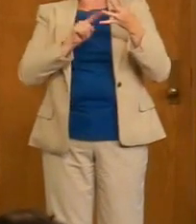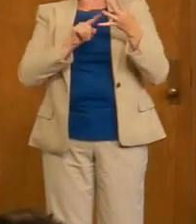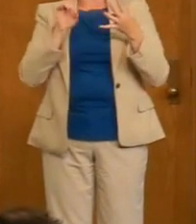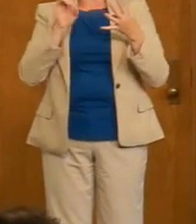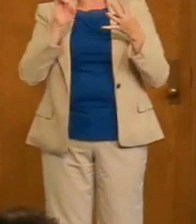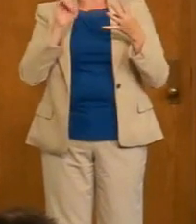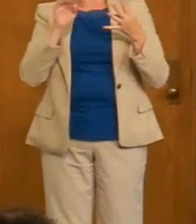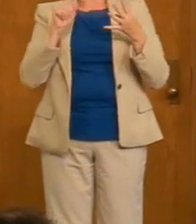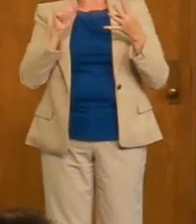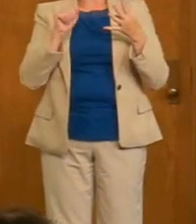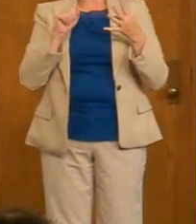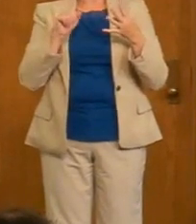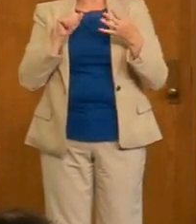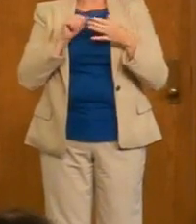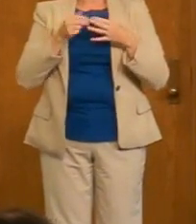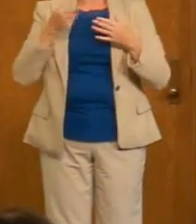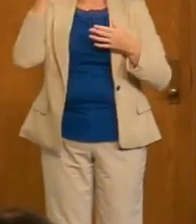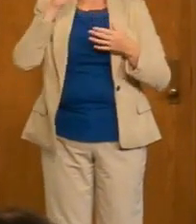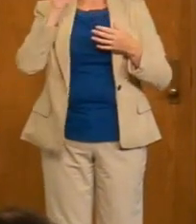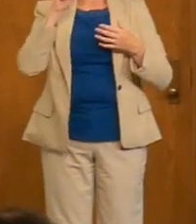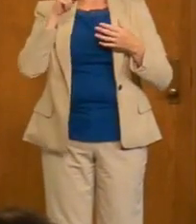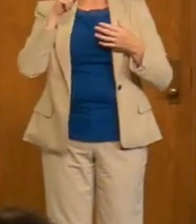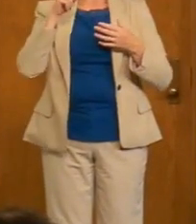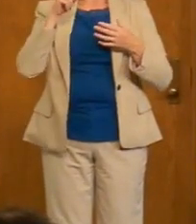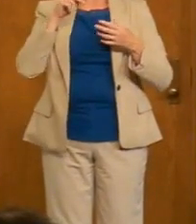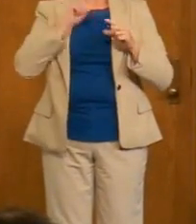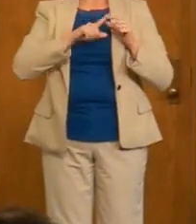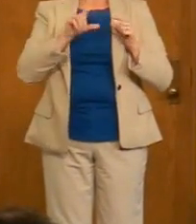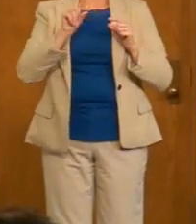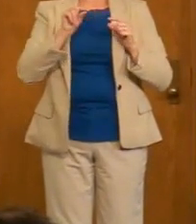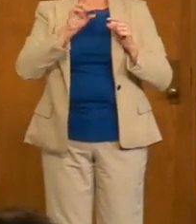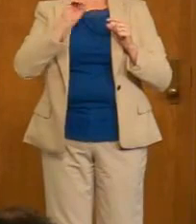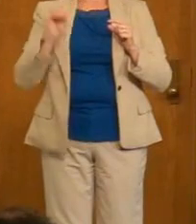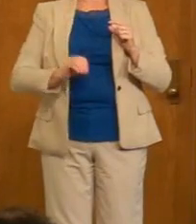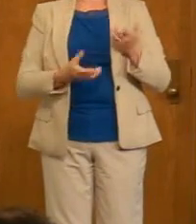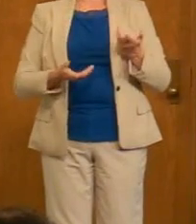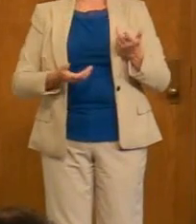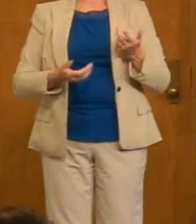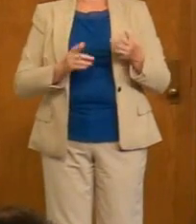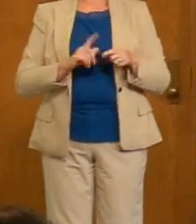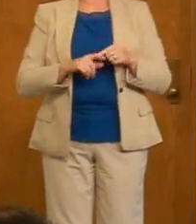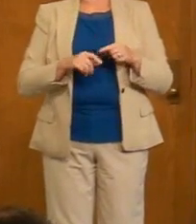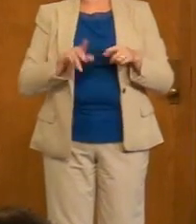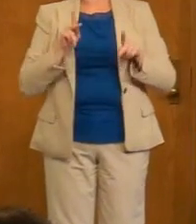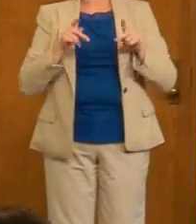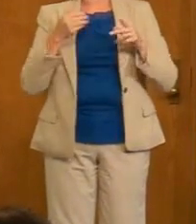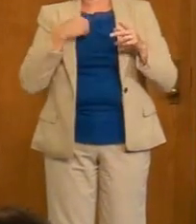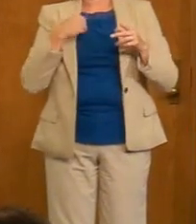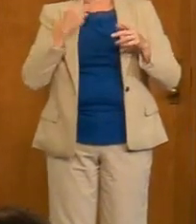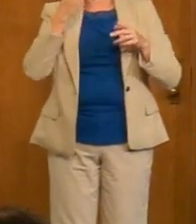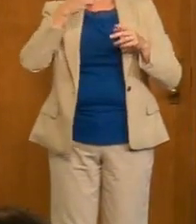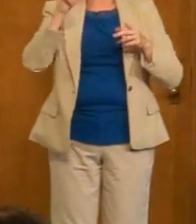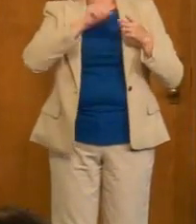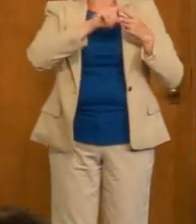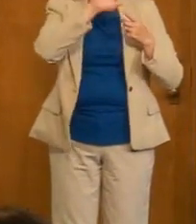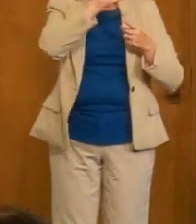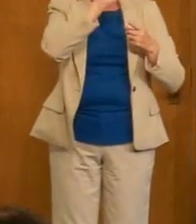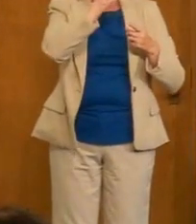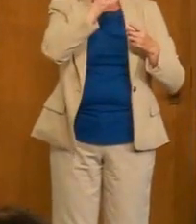respond with testing, contact tracing, and all those other aspects of response that we've been doing